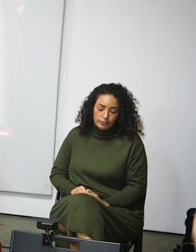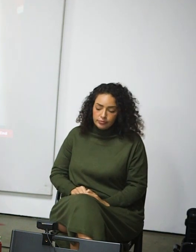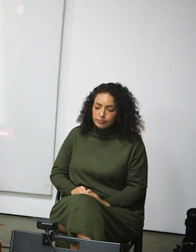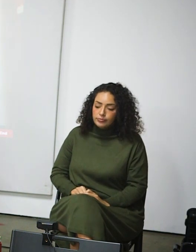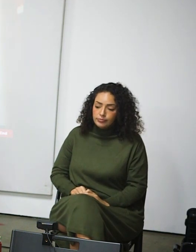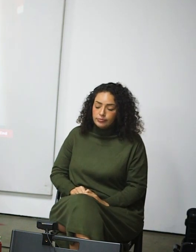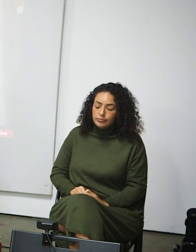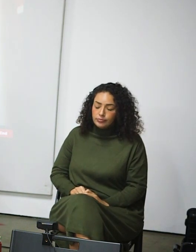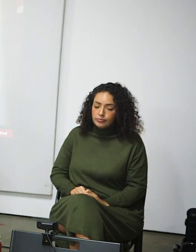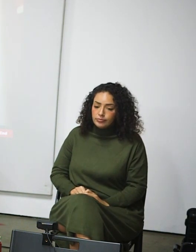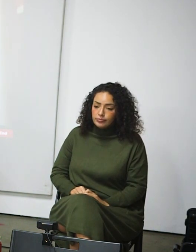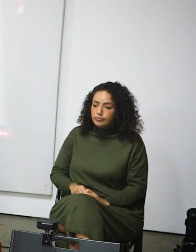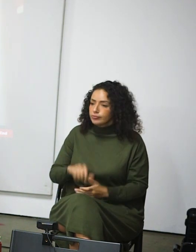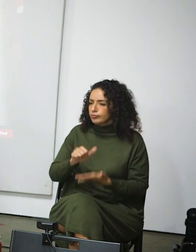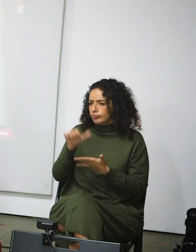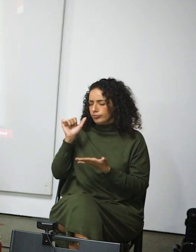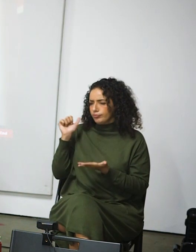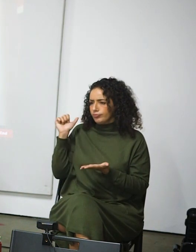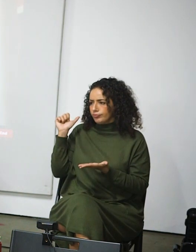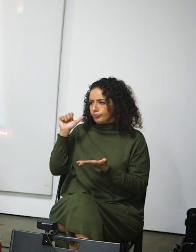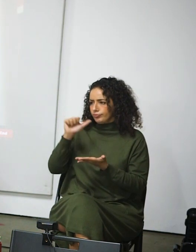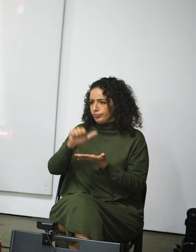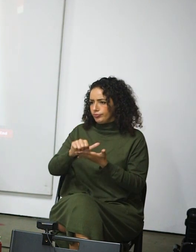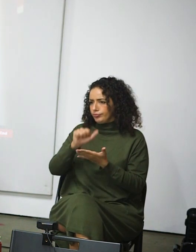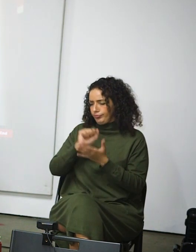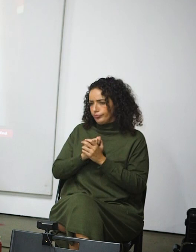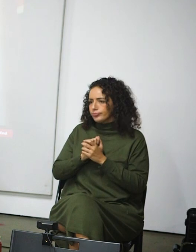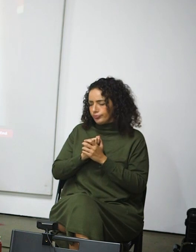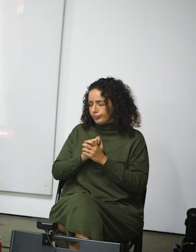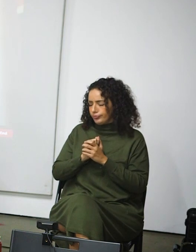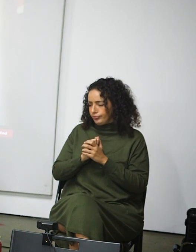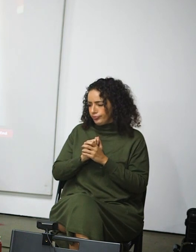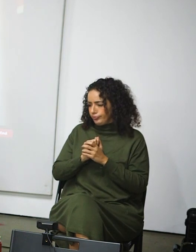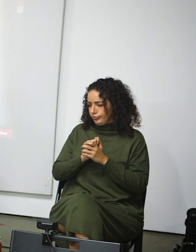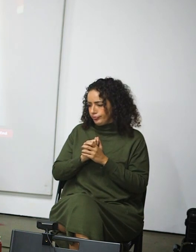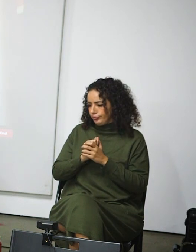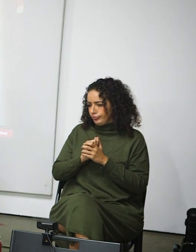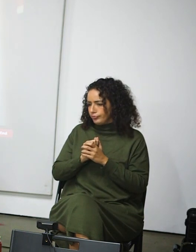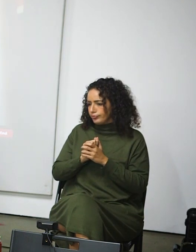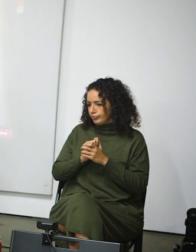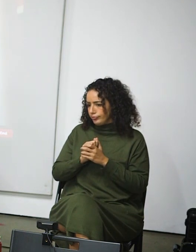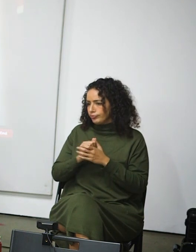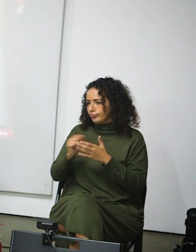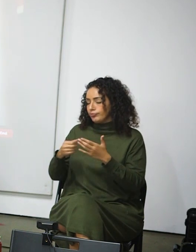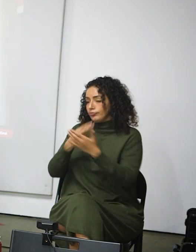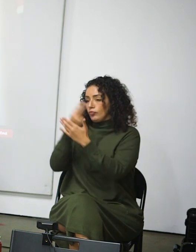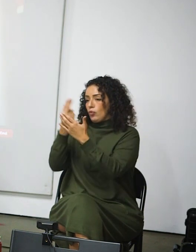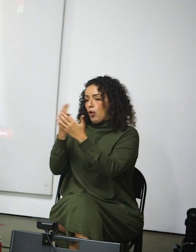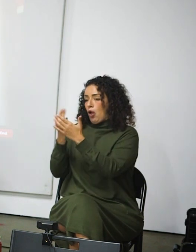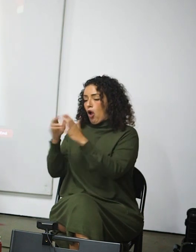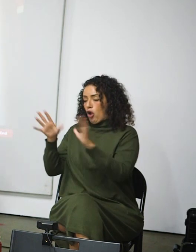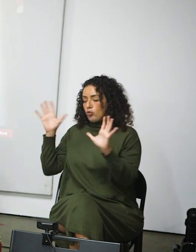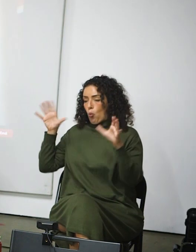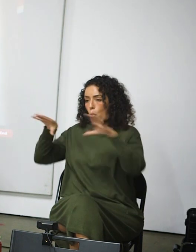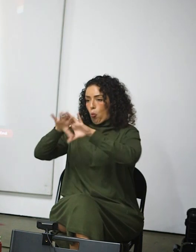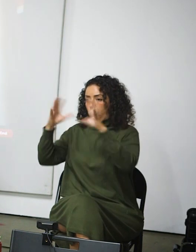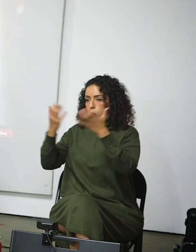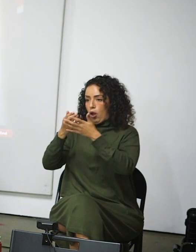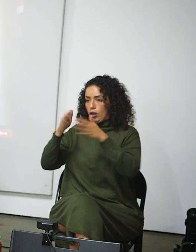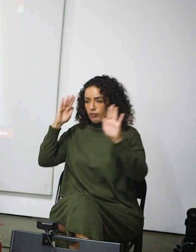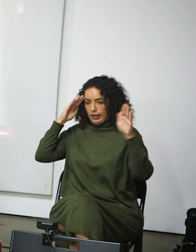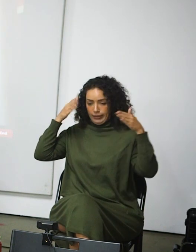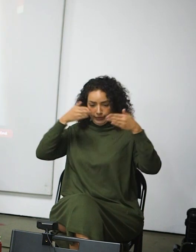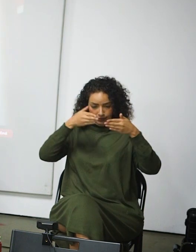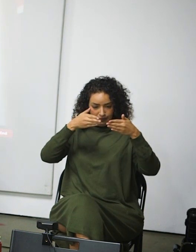I think you're right, Kaya, that the art world has a short attention span, and it's a bit kind of